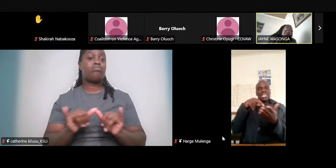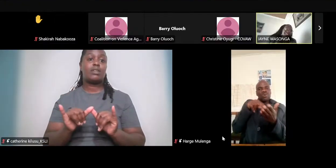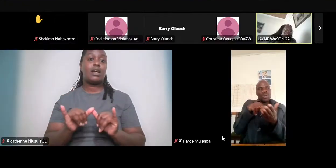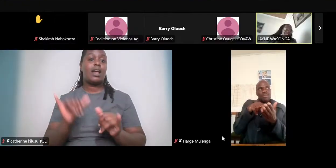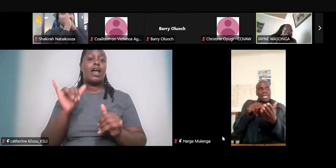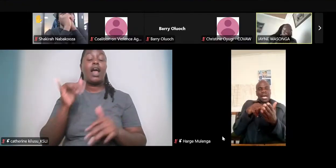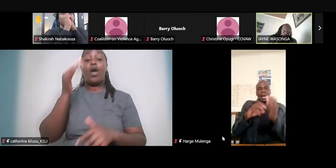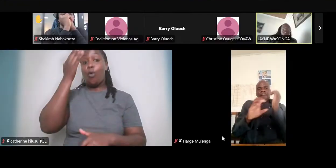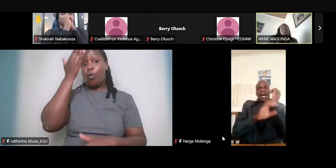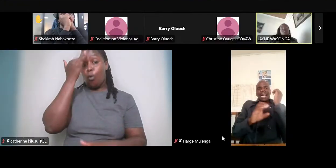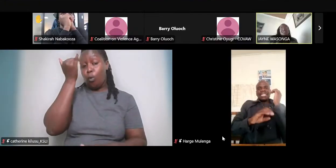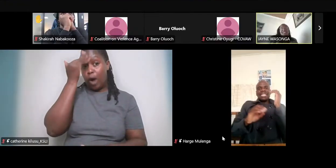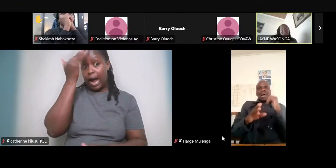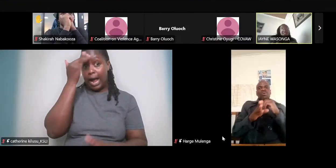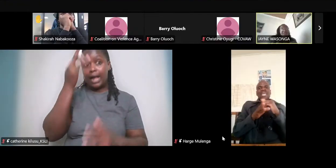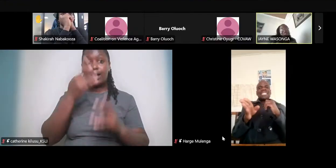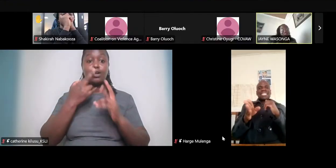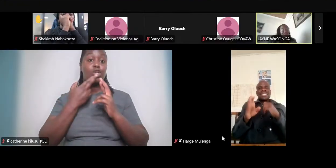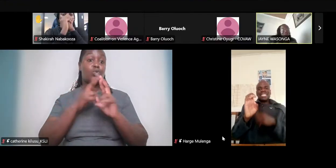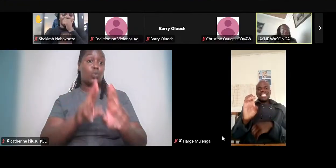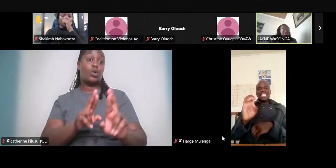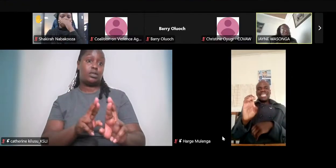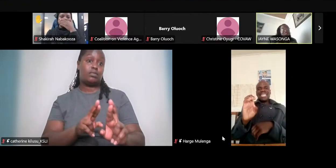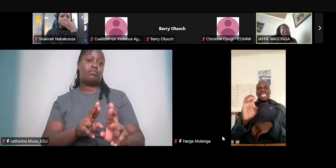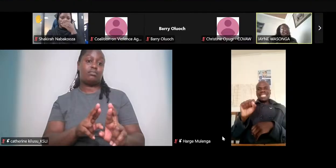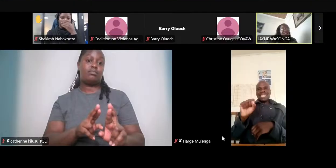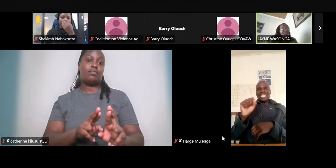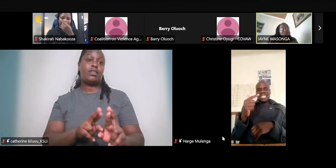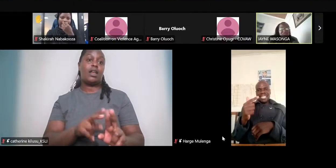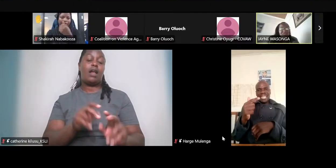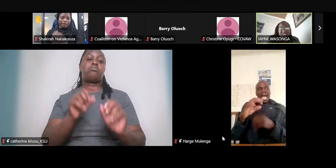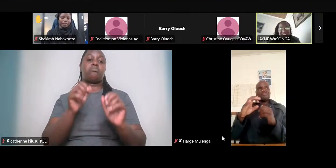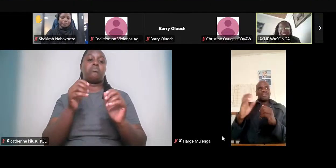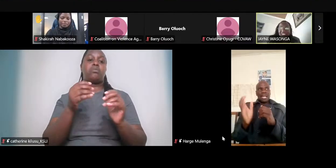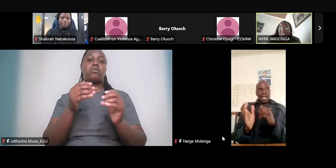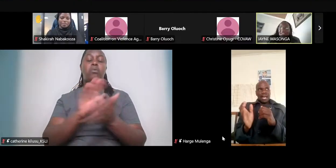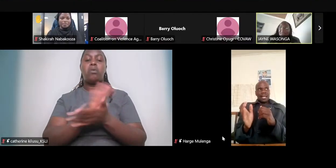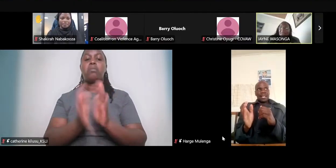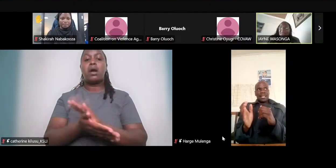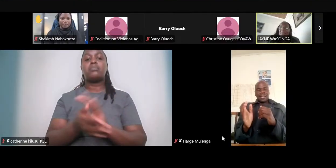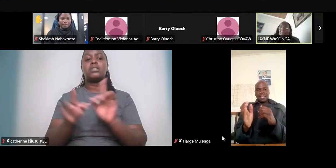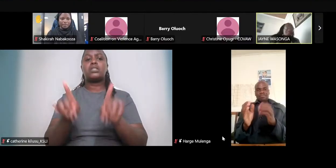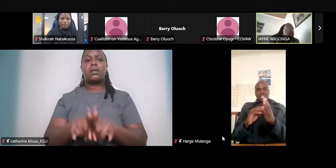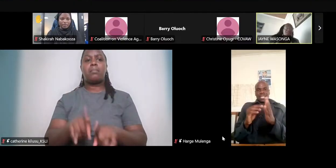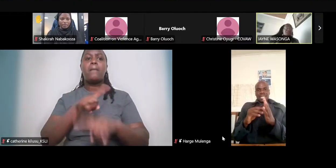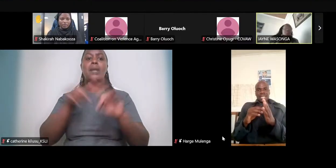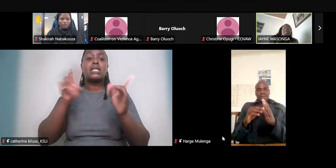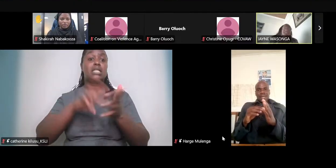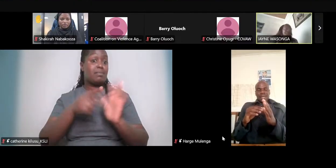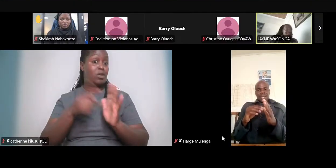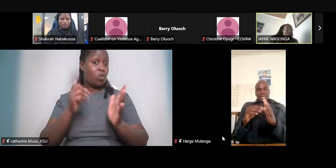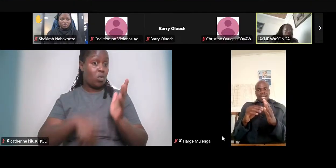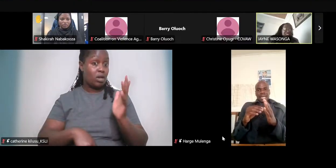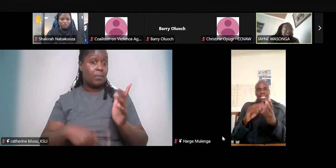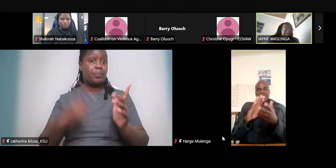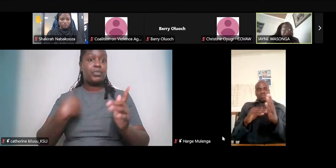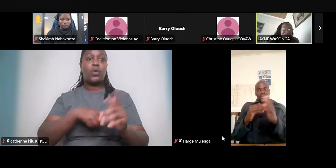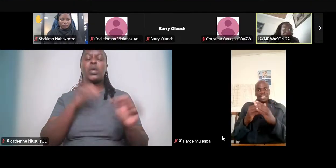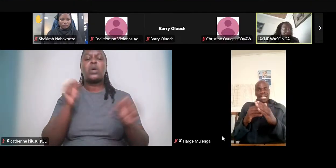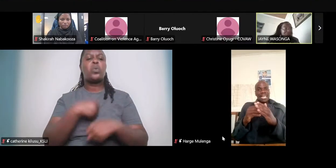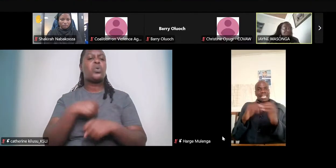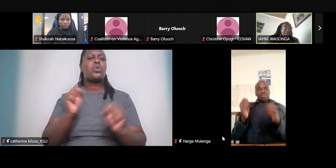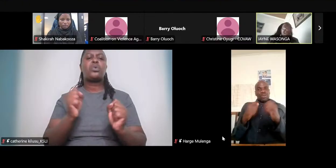the results and the replication will be across. But that means that we couldn't cover everything. That's why